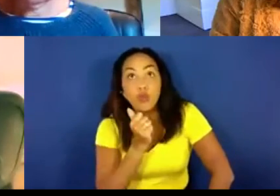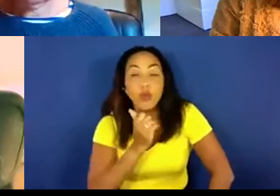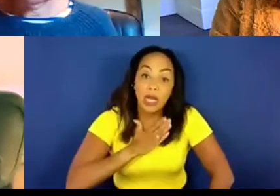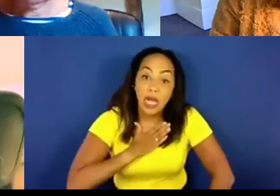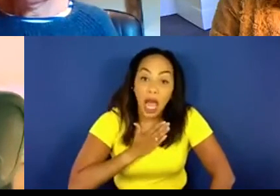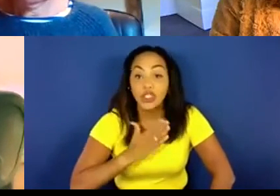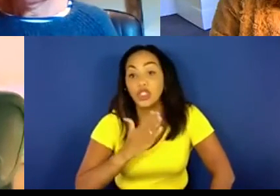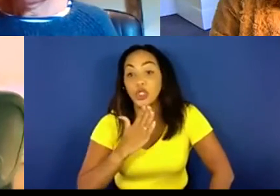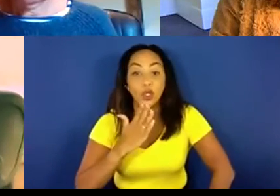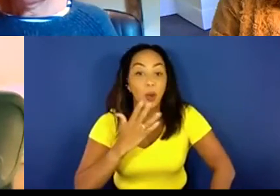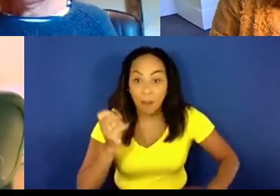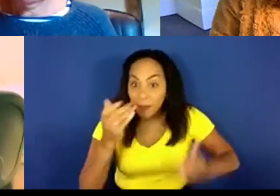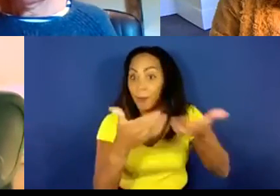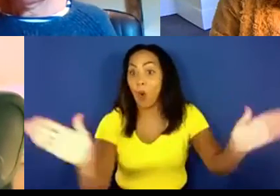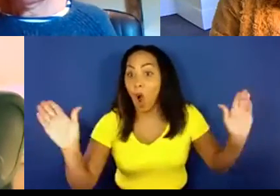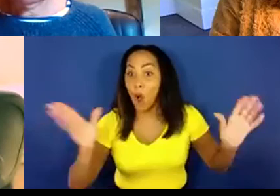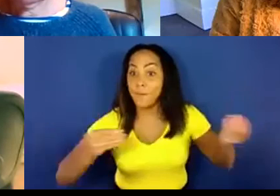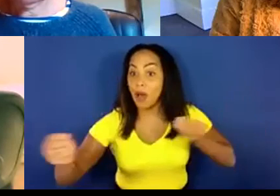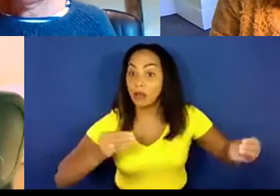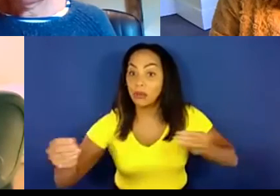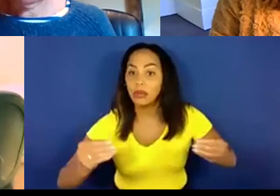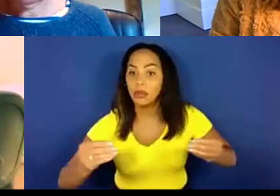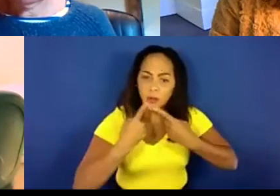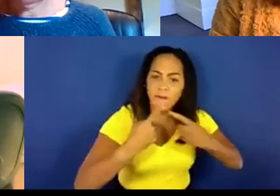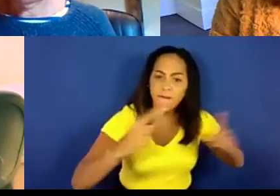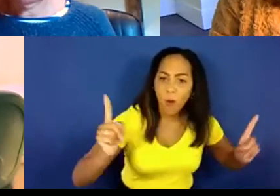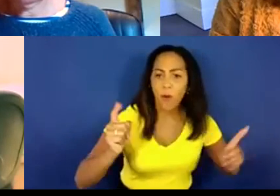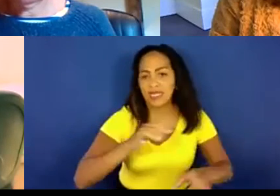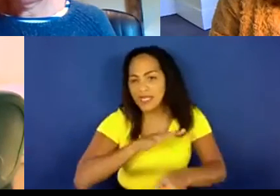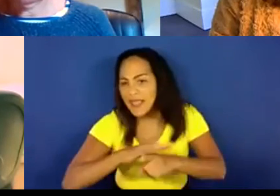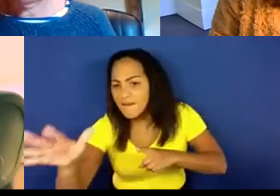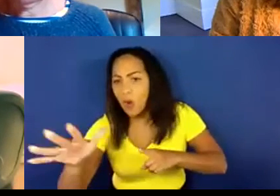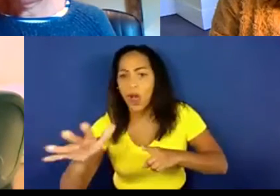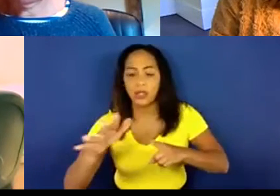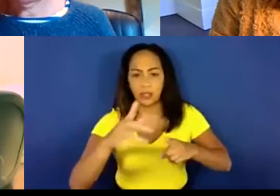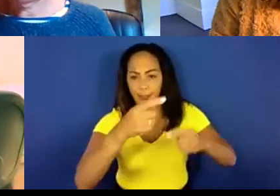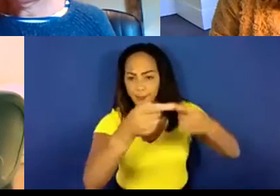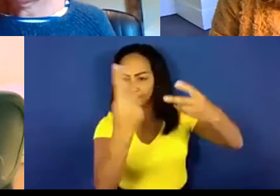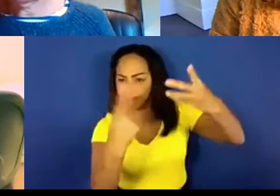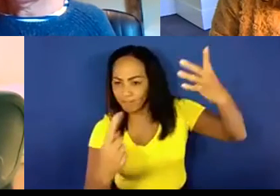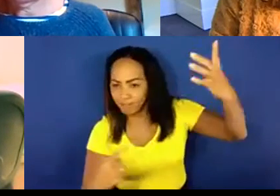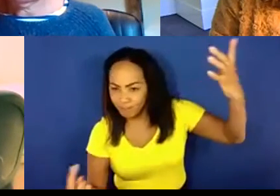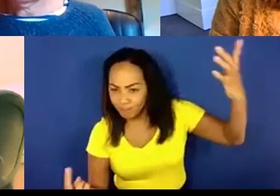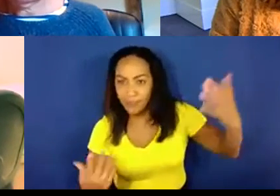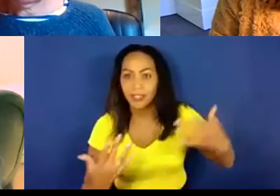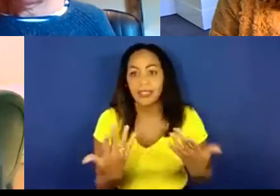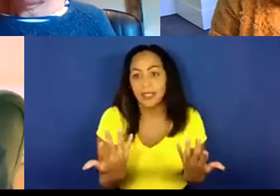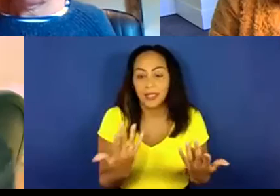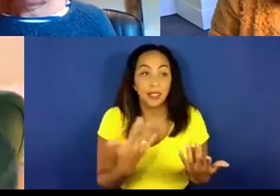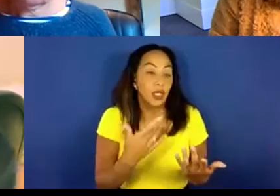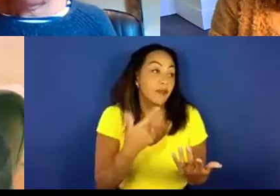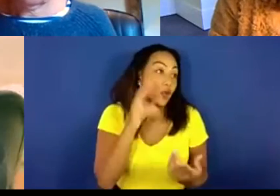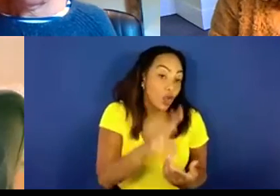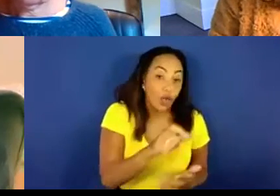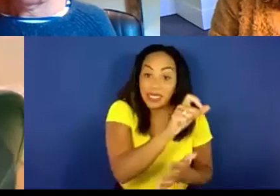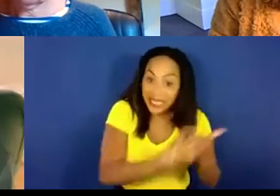partners within the different groups and strands. As we know, when you take disability, when you take LGBTQ+, and